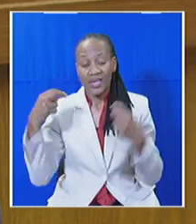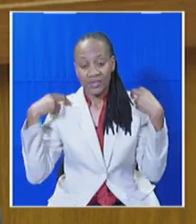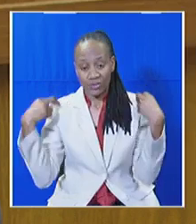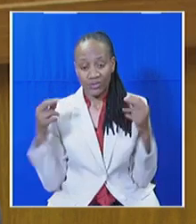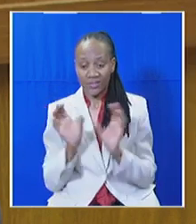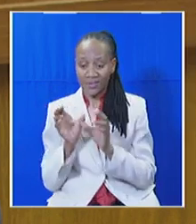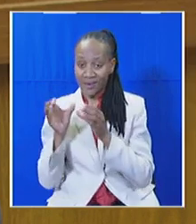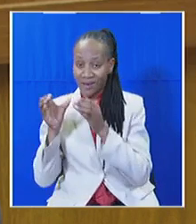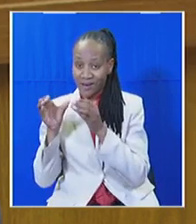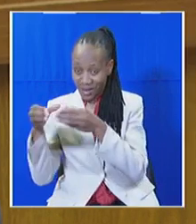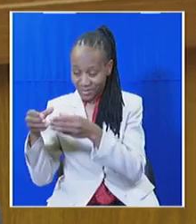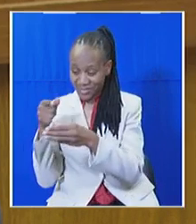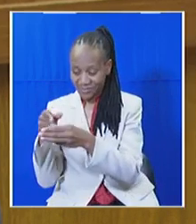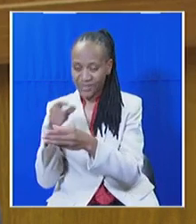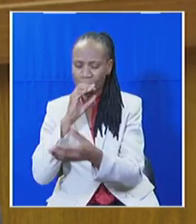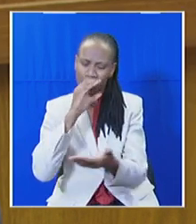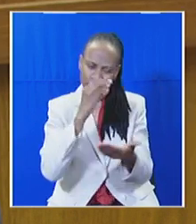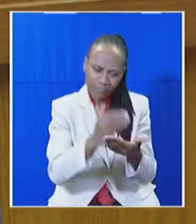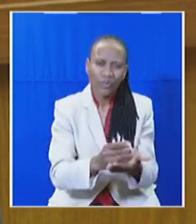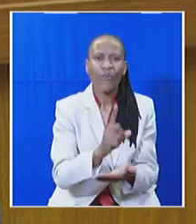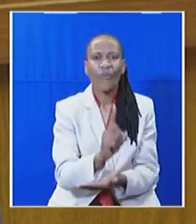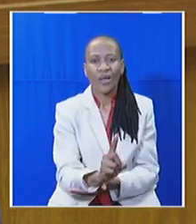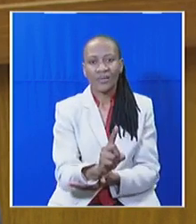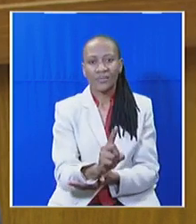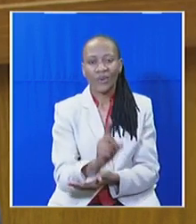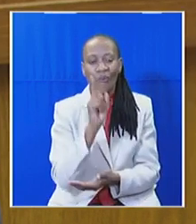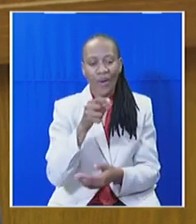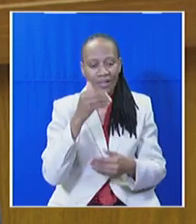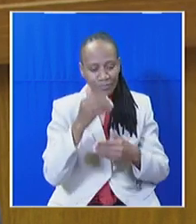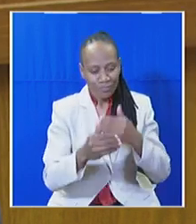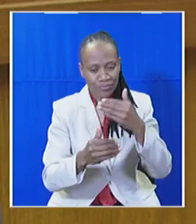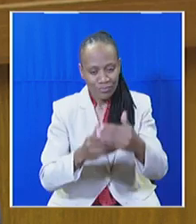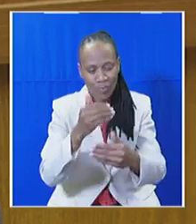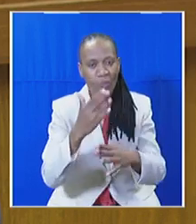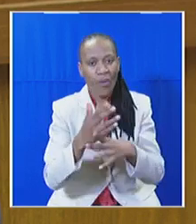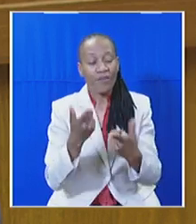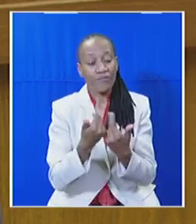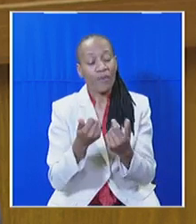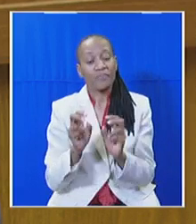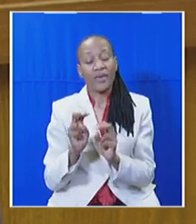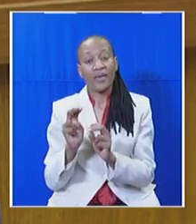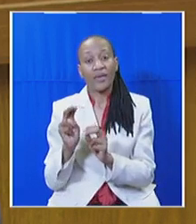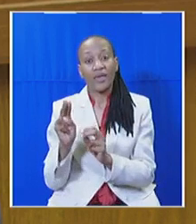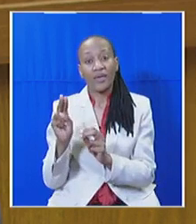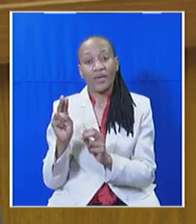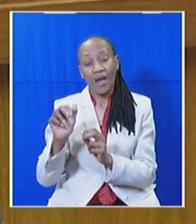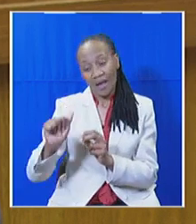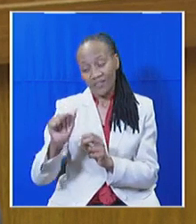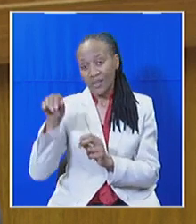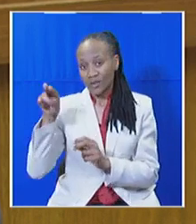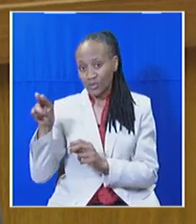commits to taking the cue from the African Union Peace and Security Council